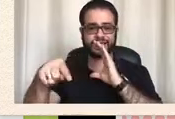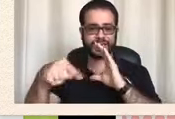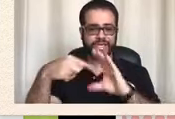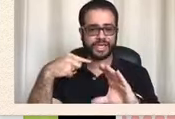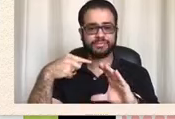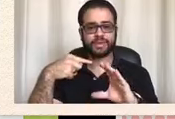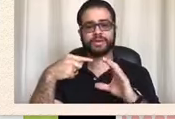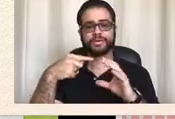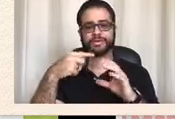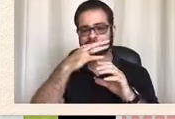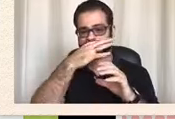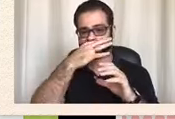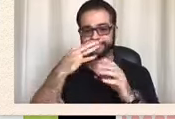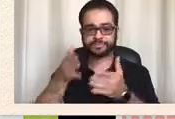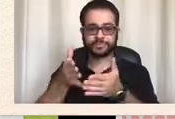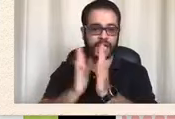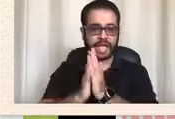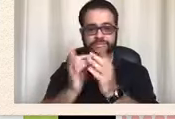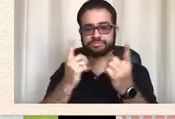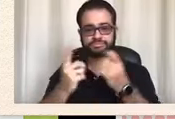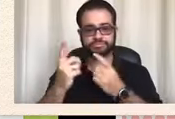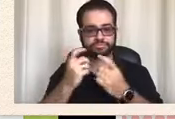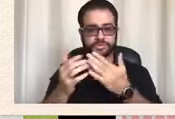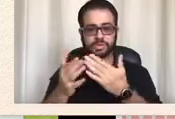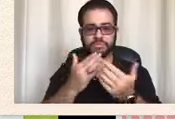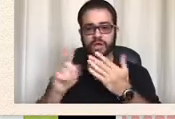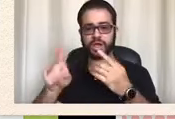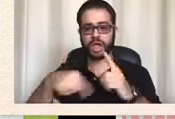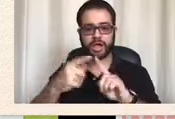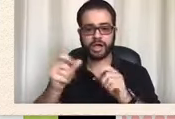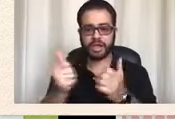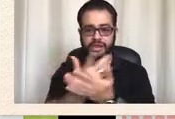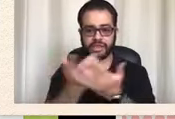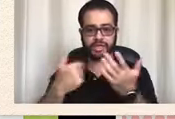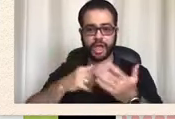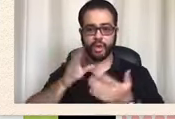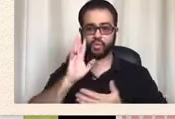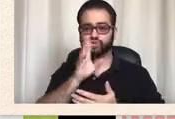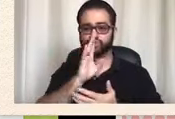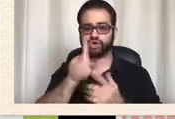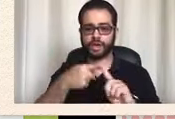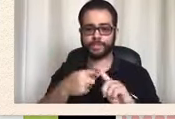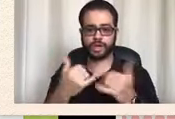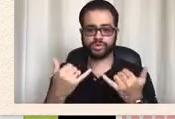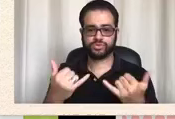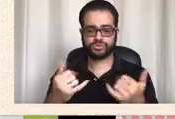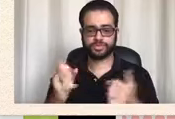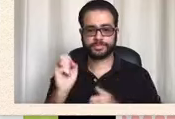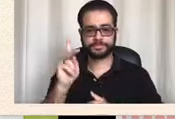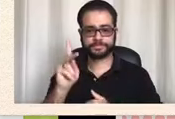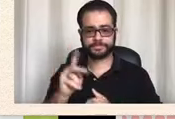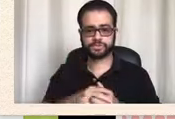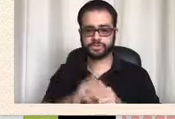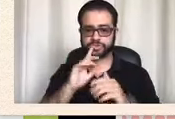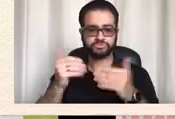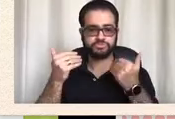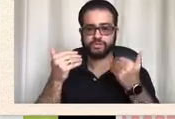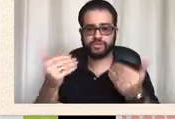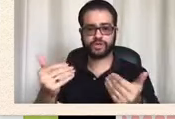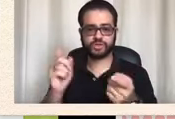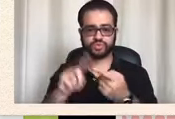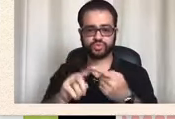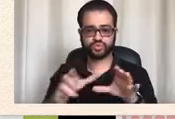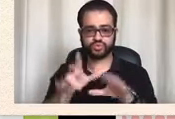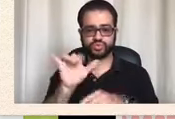ask questions about anything that I'm going to talk about today. So feel free to do that. So